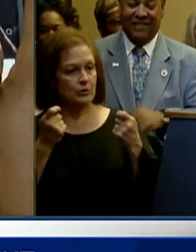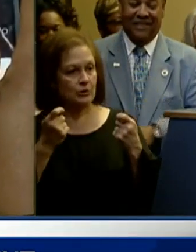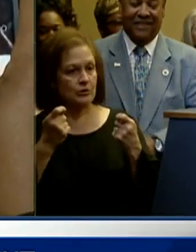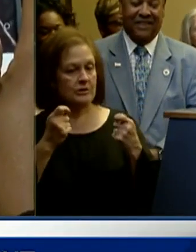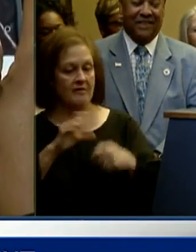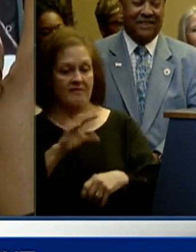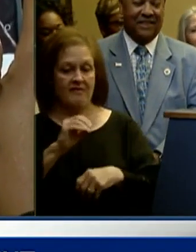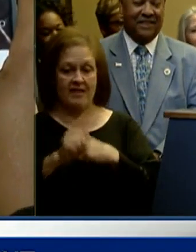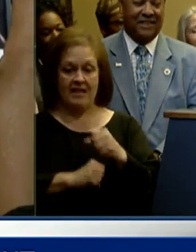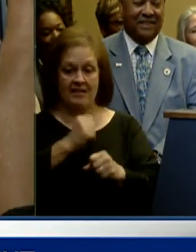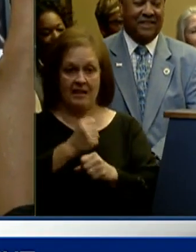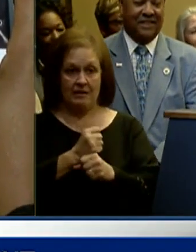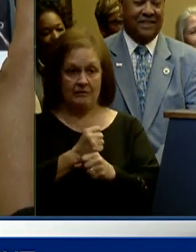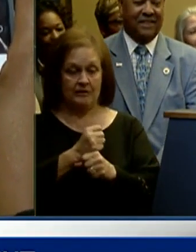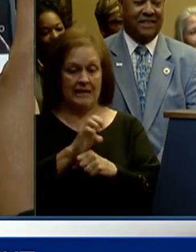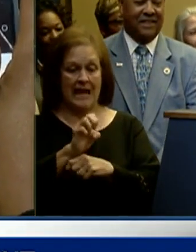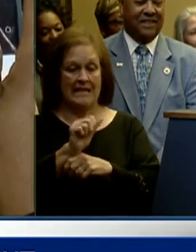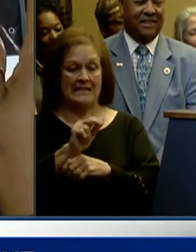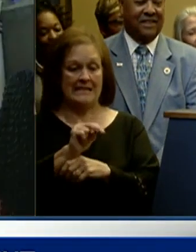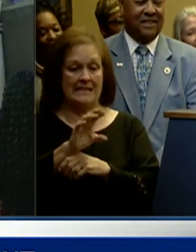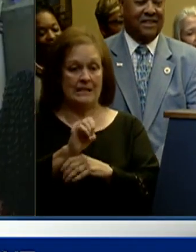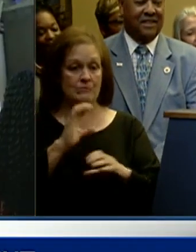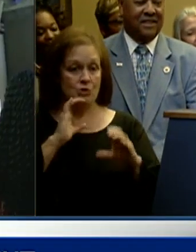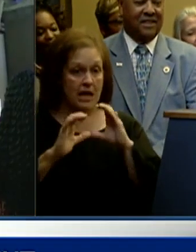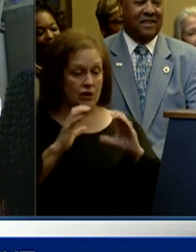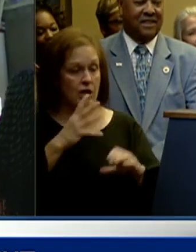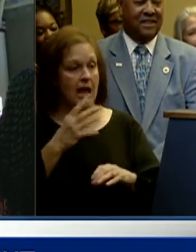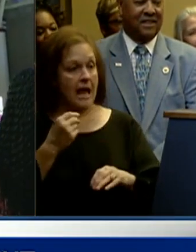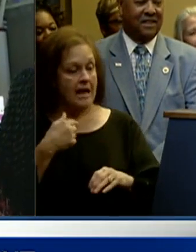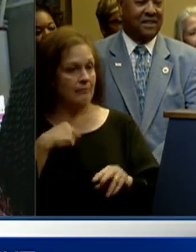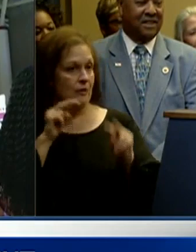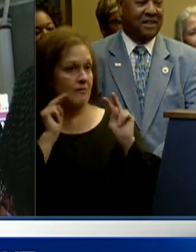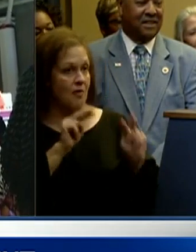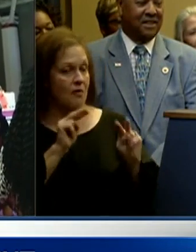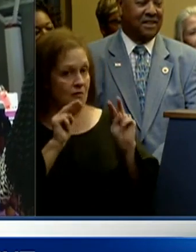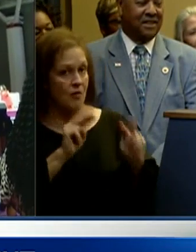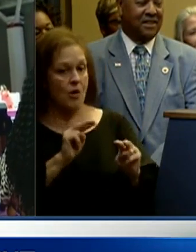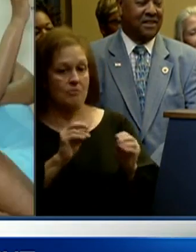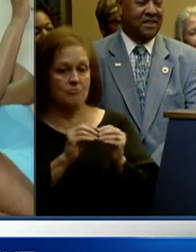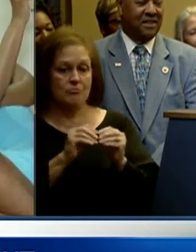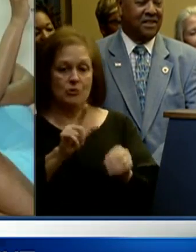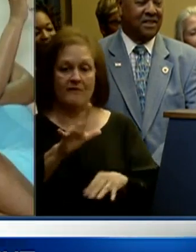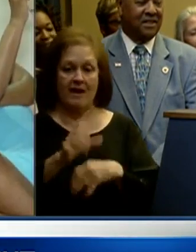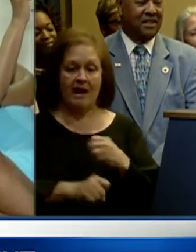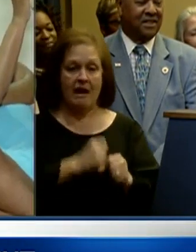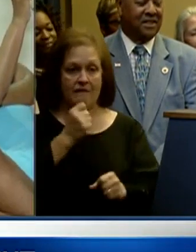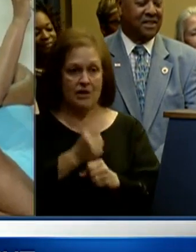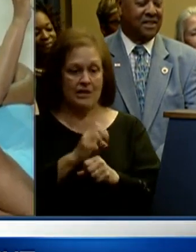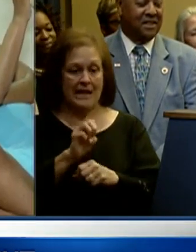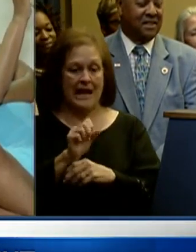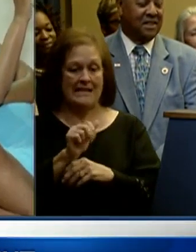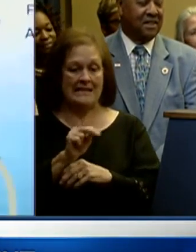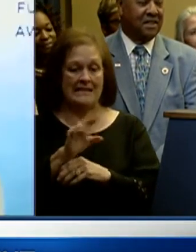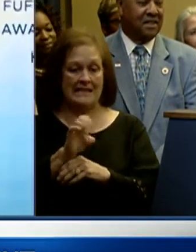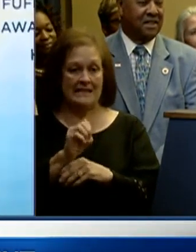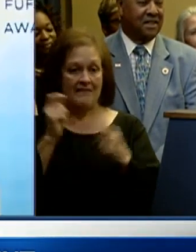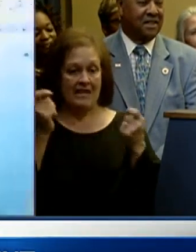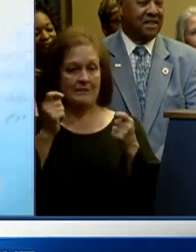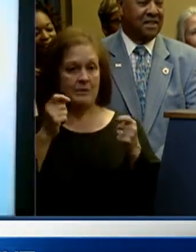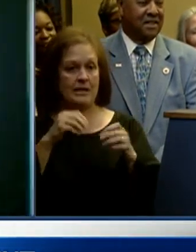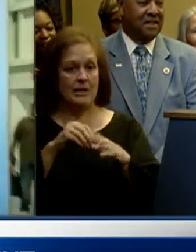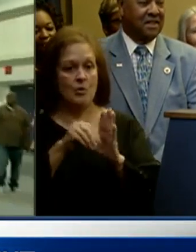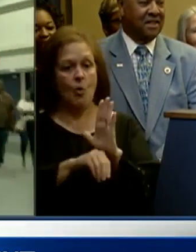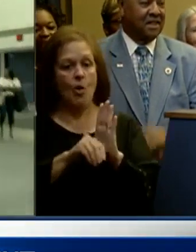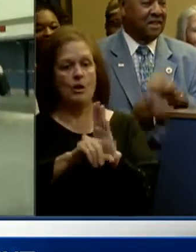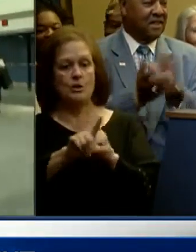Congratulations on the 50th anniversary of Essence Communications, and I'm looking forward to the next 25 years of Essence Festivals in New Orleans,